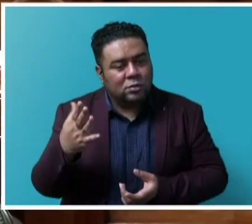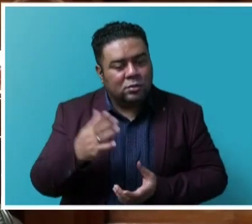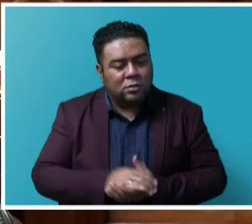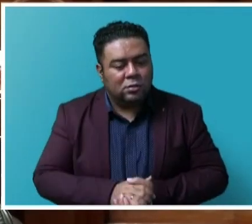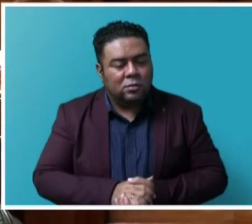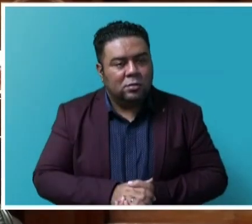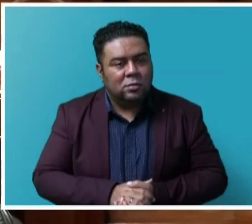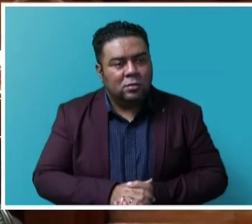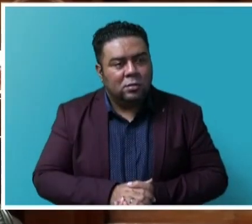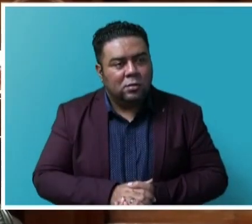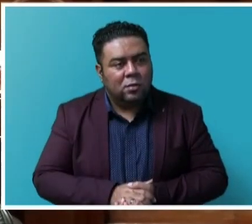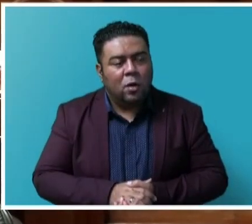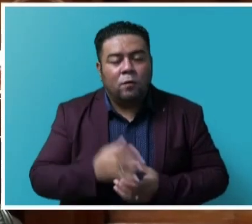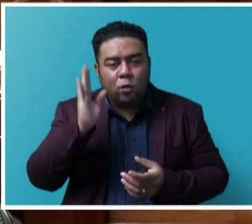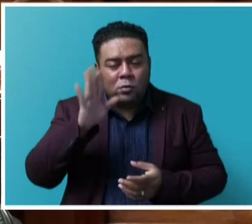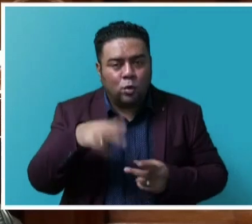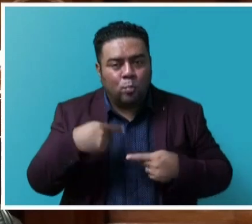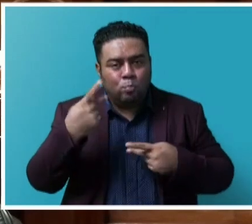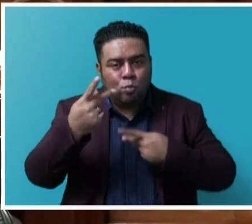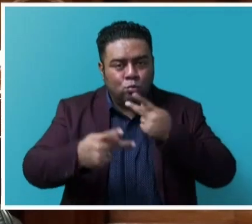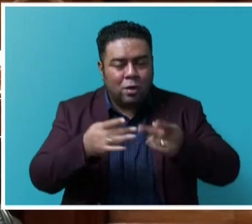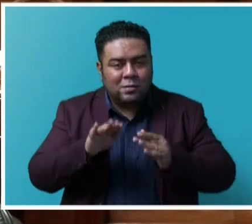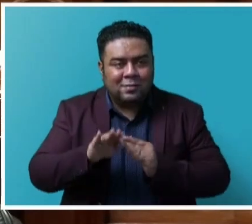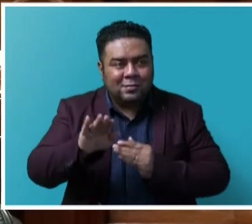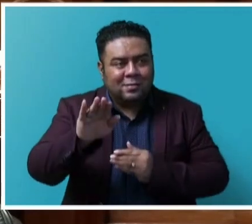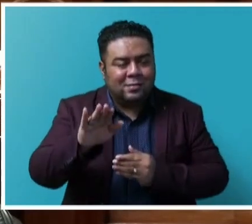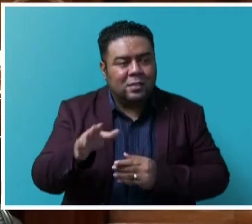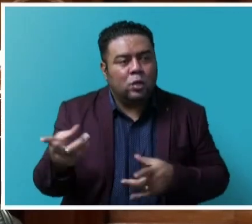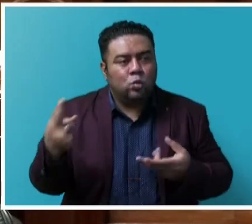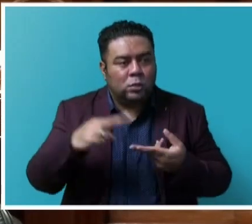focused on progress, prosperity, and unity.